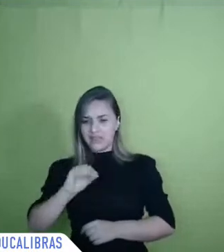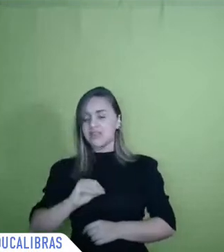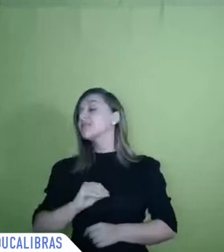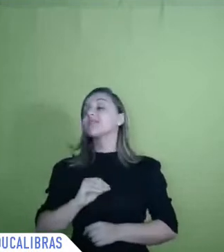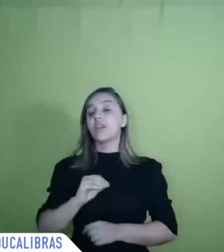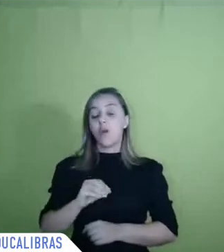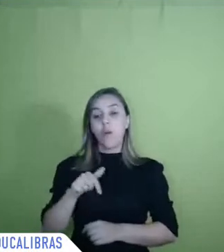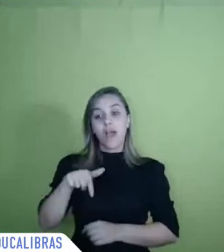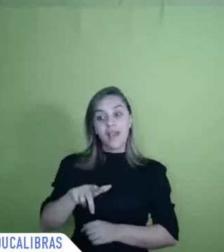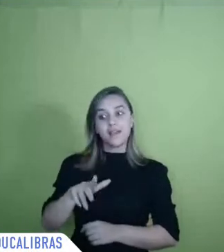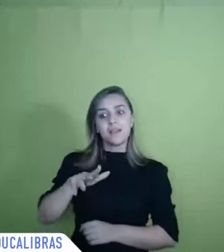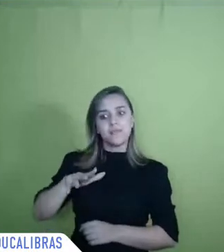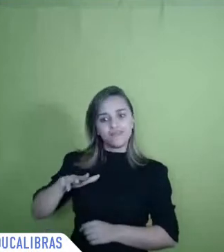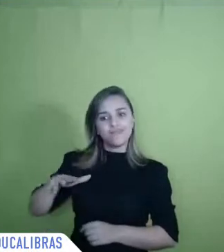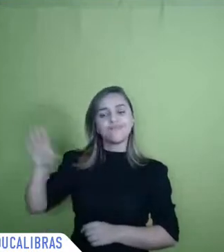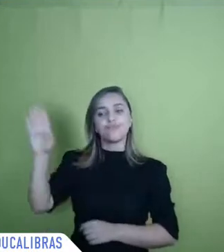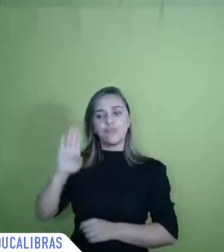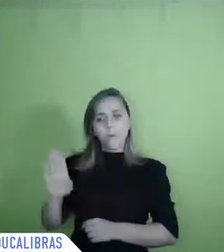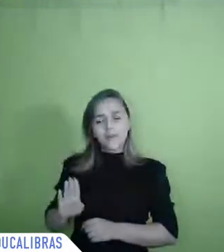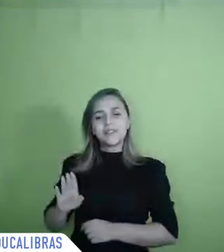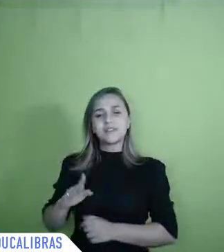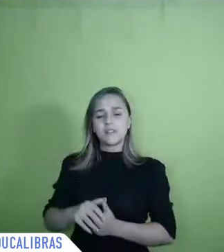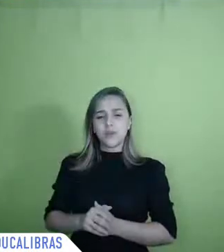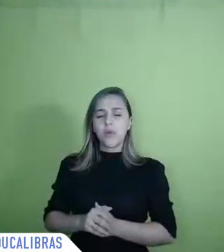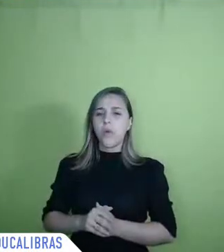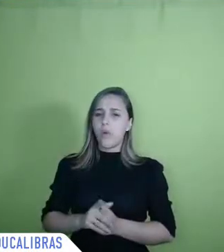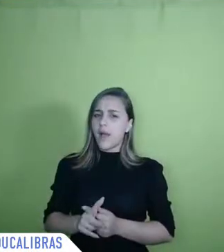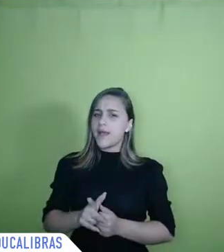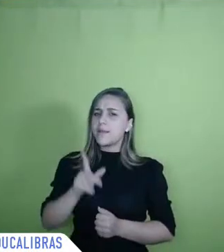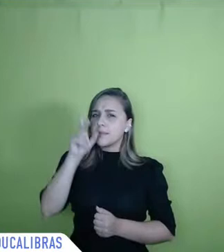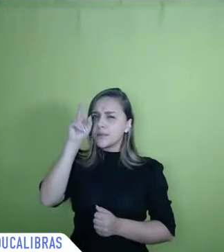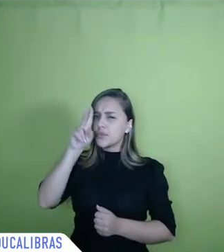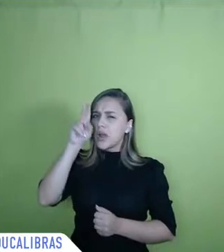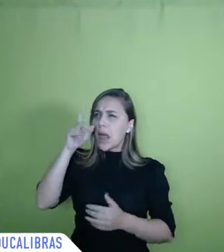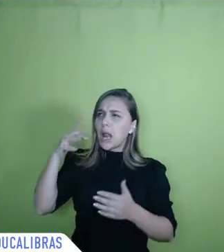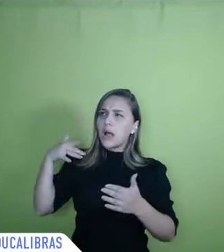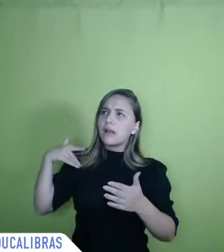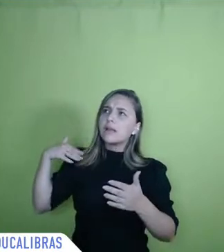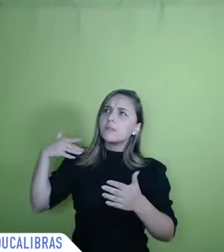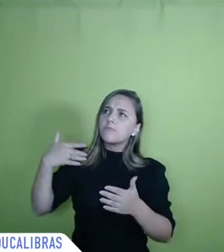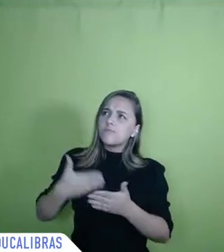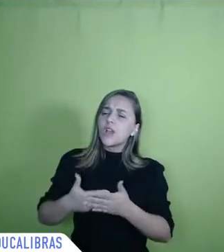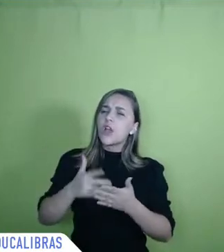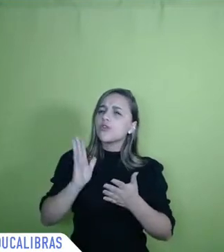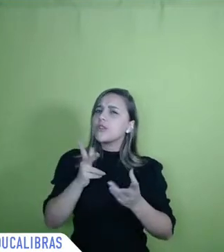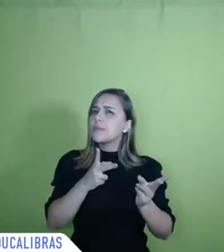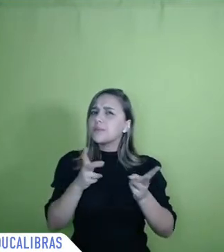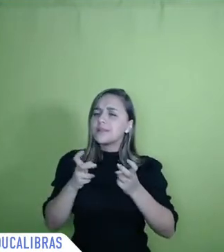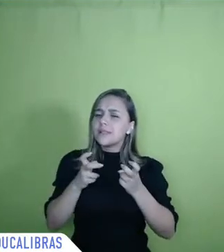may think, at least if you go by the history of Brazil's own tax system, in